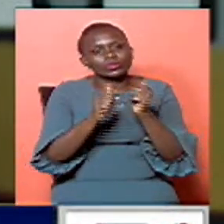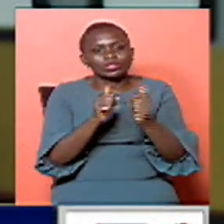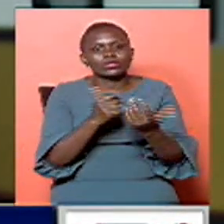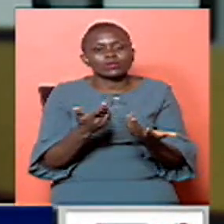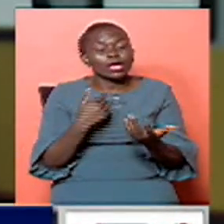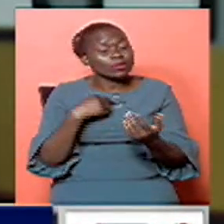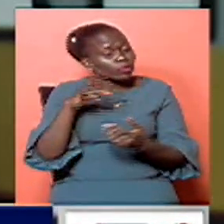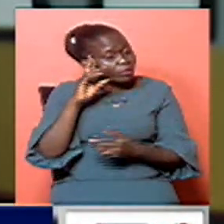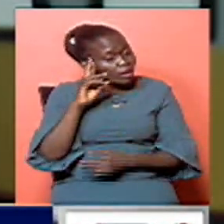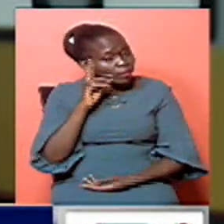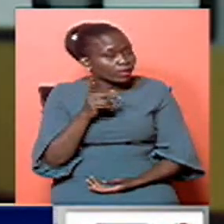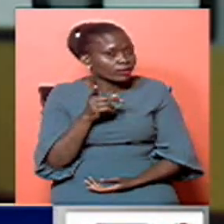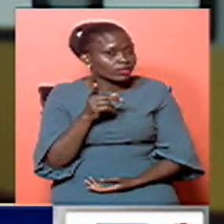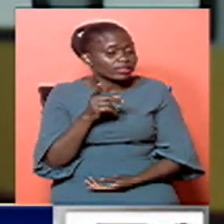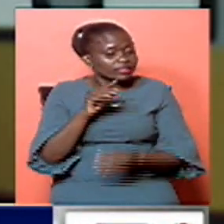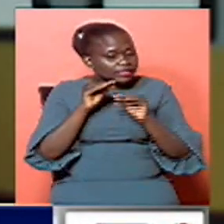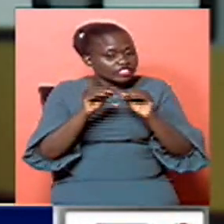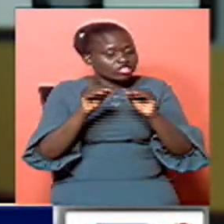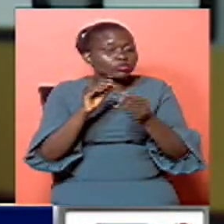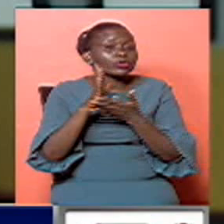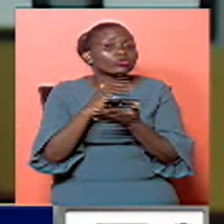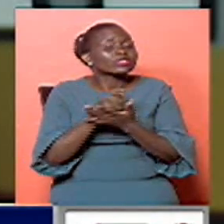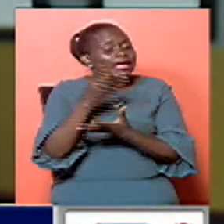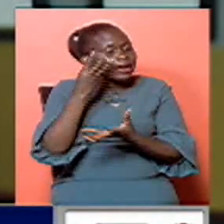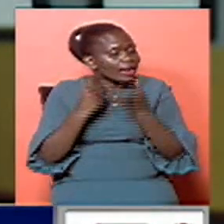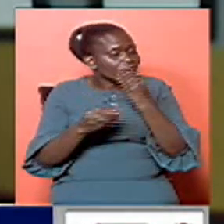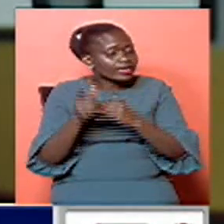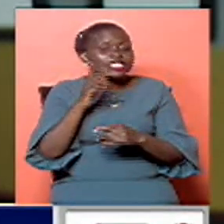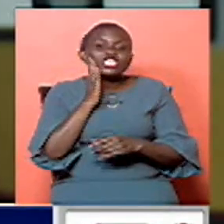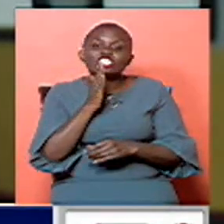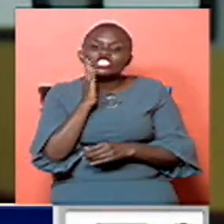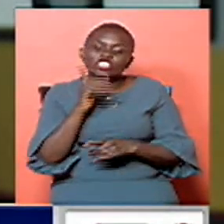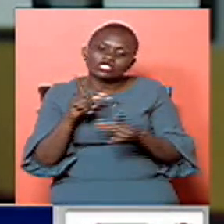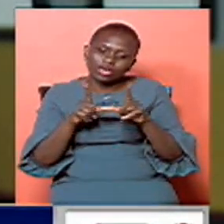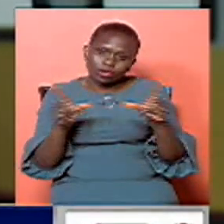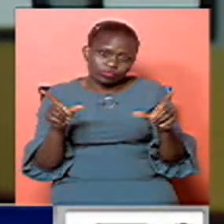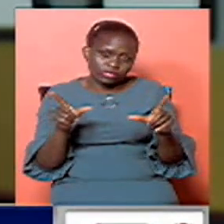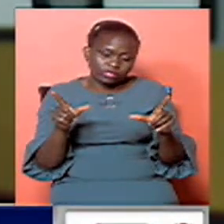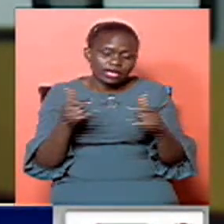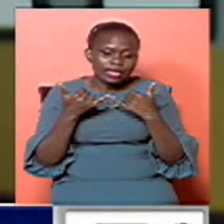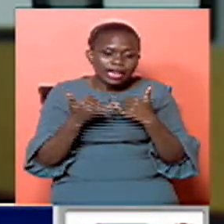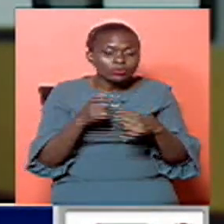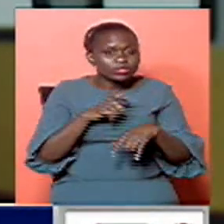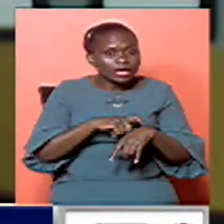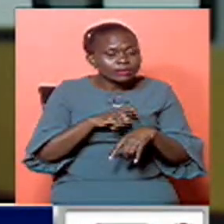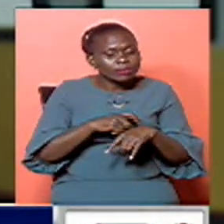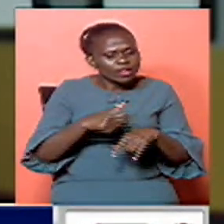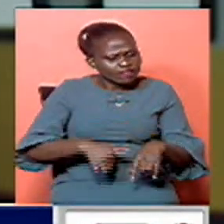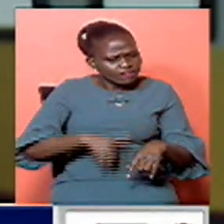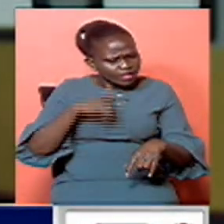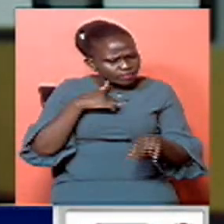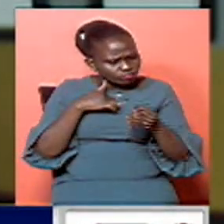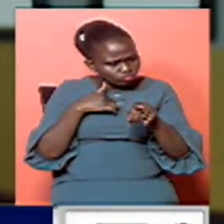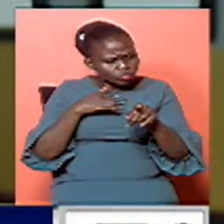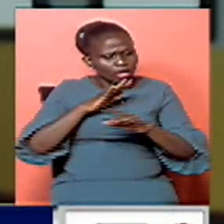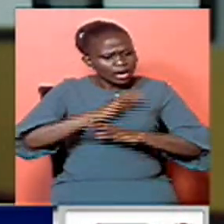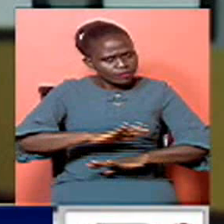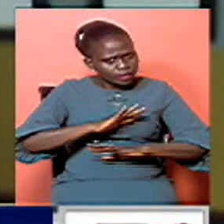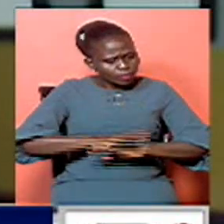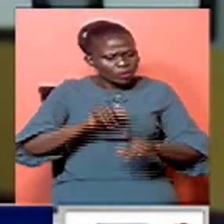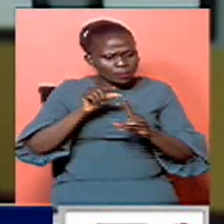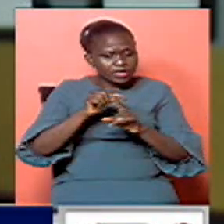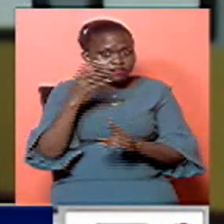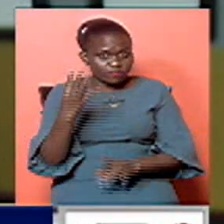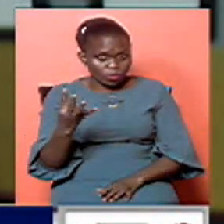want to insist on that, because they are still learning English as a language. And when we think they are comfortable enough with it by